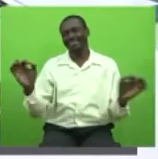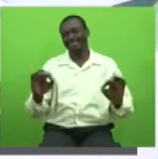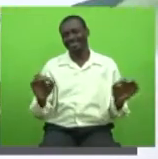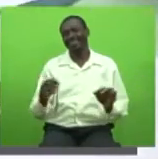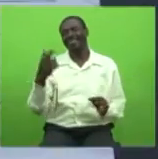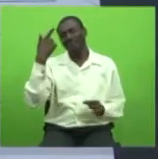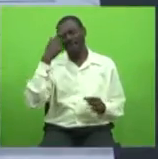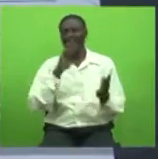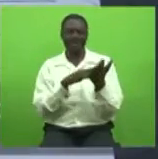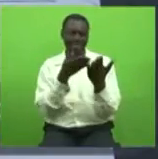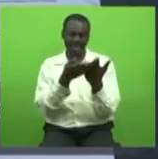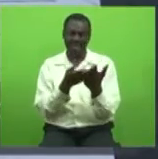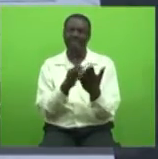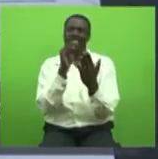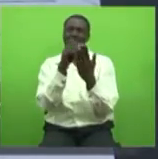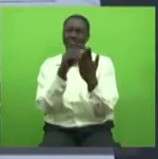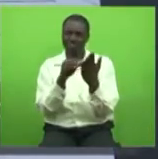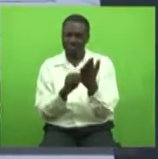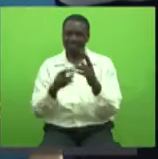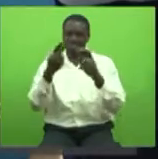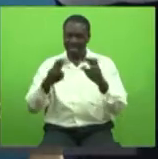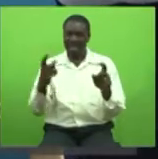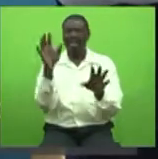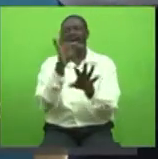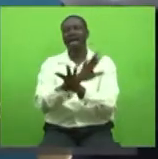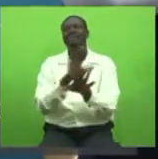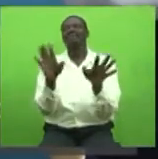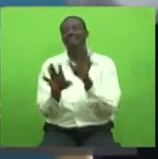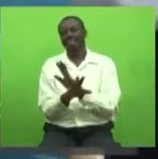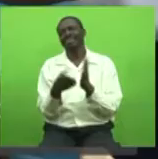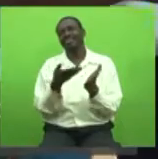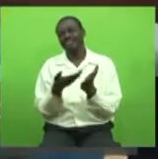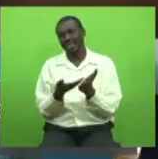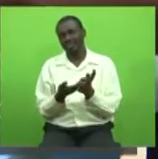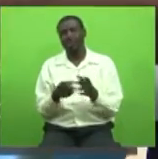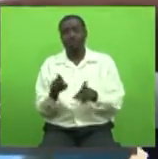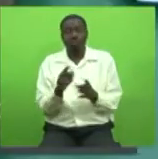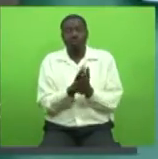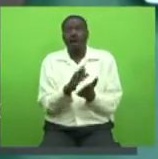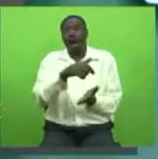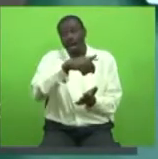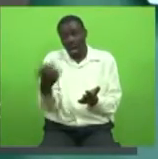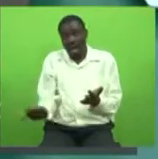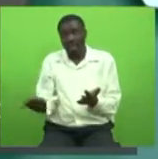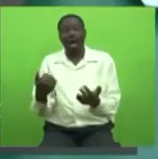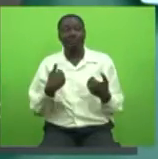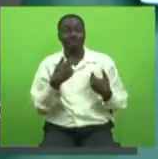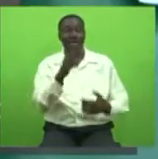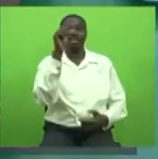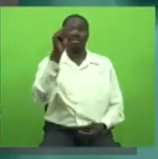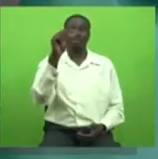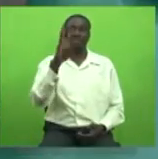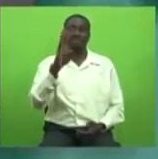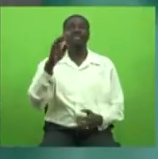pale. Kuna kitabu ya gender violence, sababu hii mambo ya